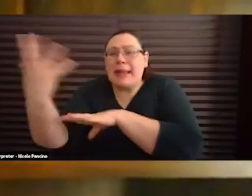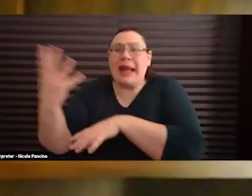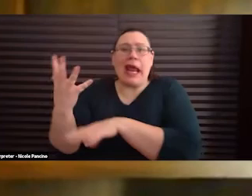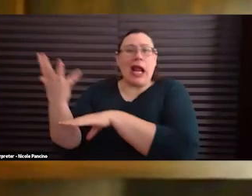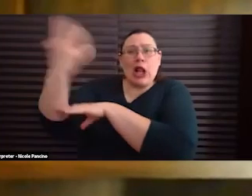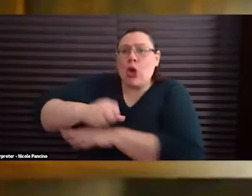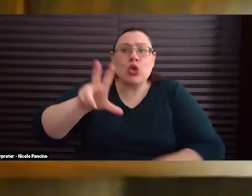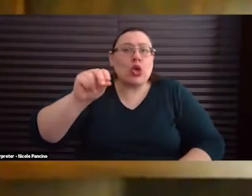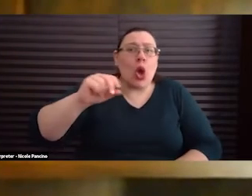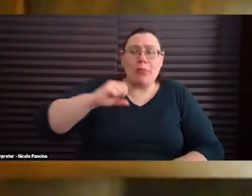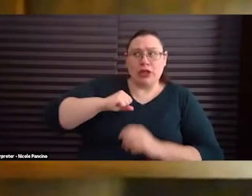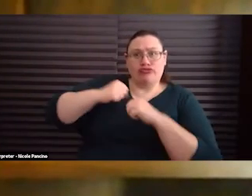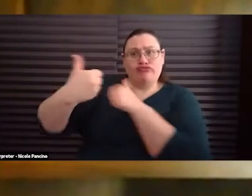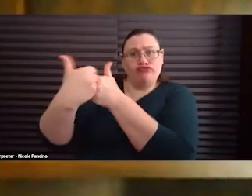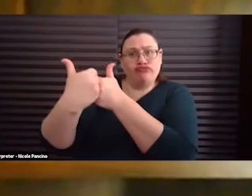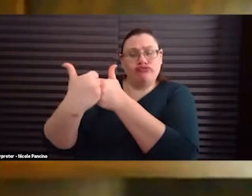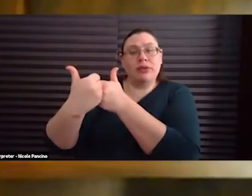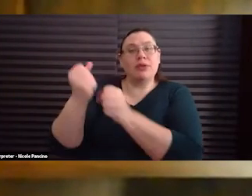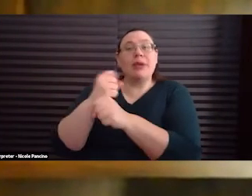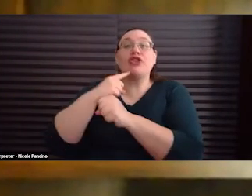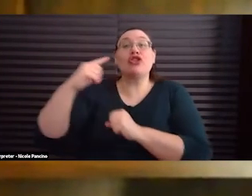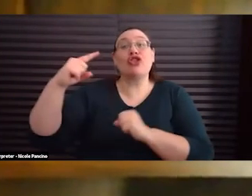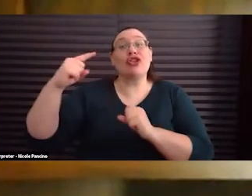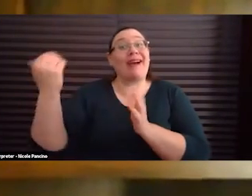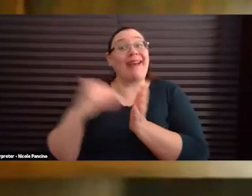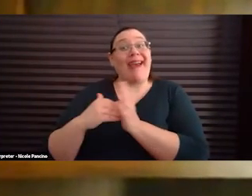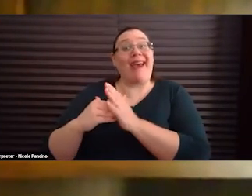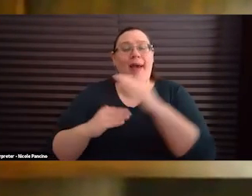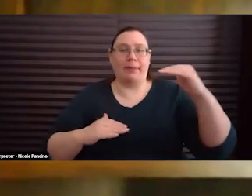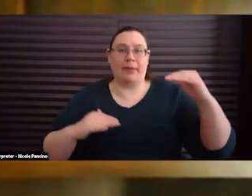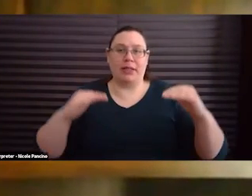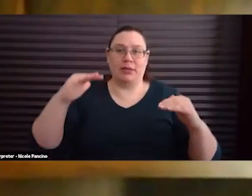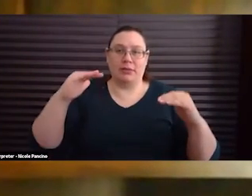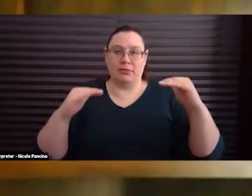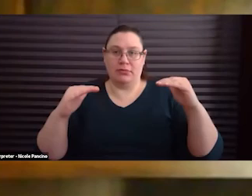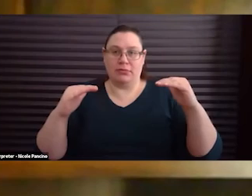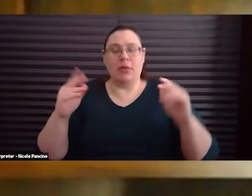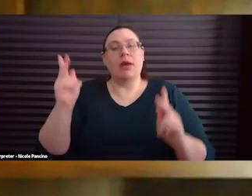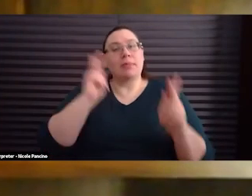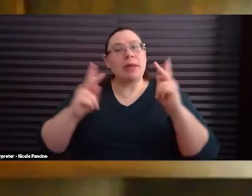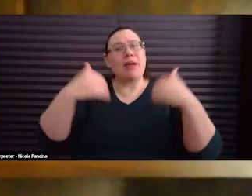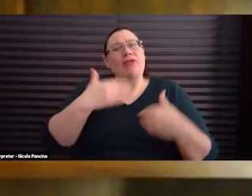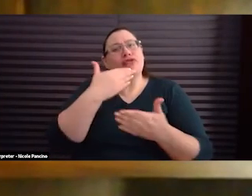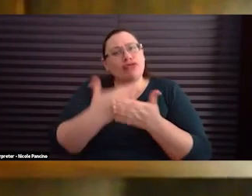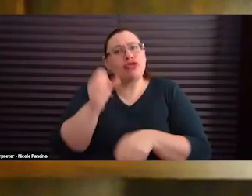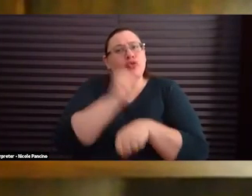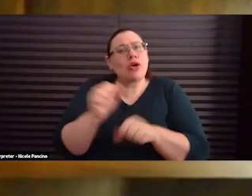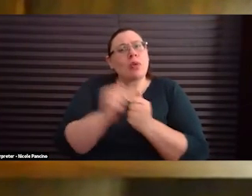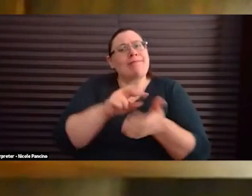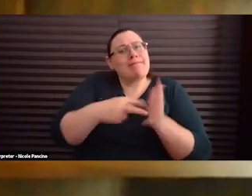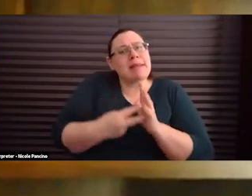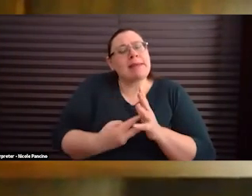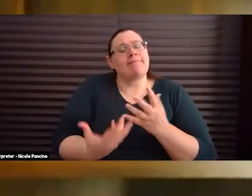to ensure that there is a balance, to ensure that people can have meaningful work, to